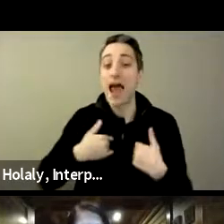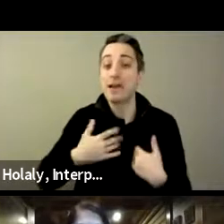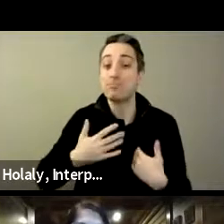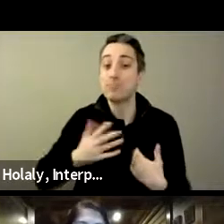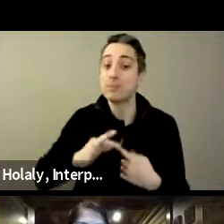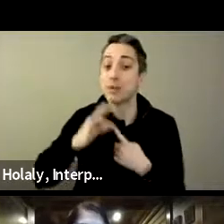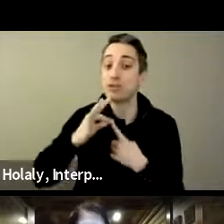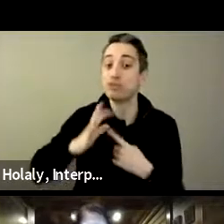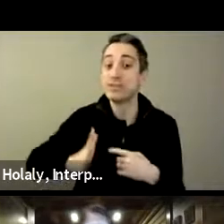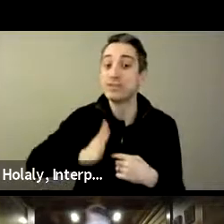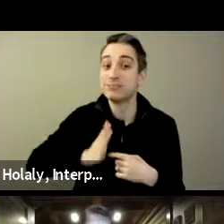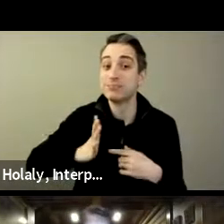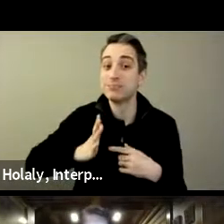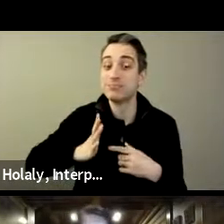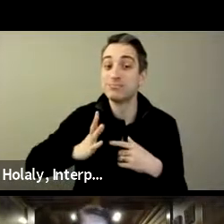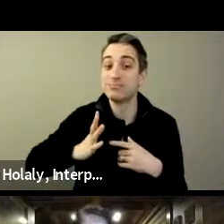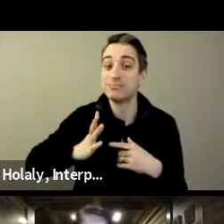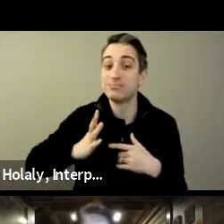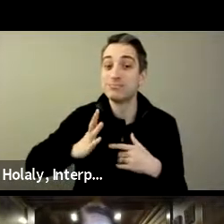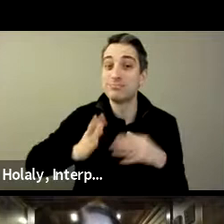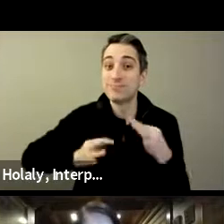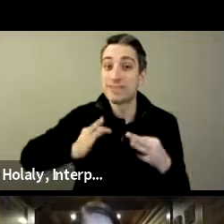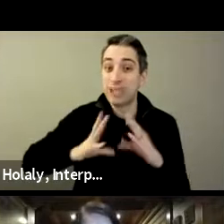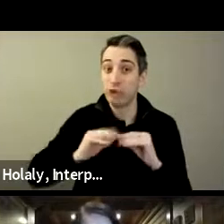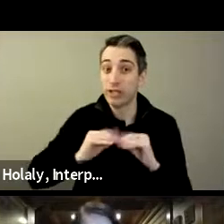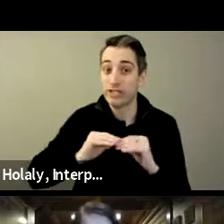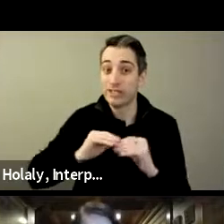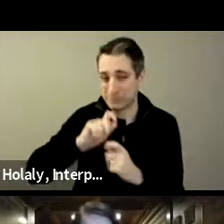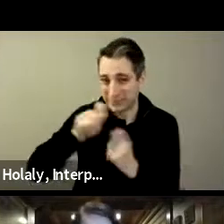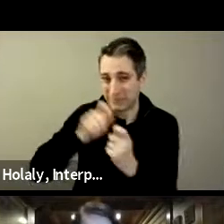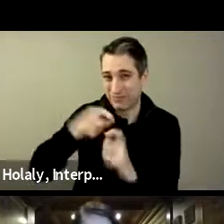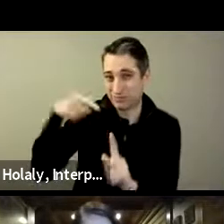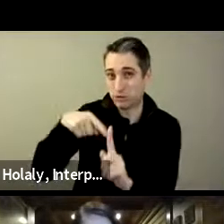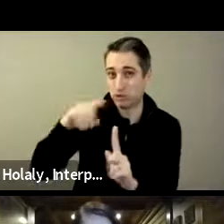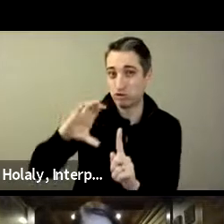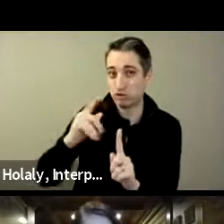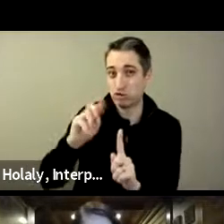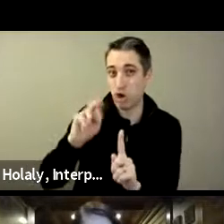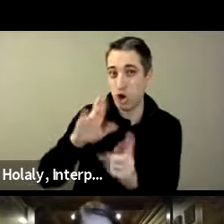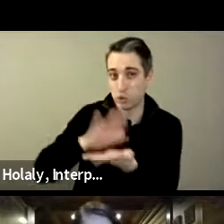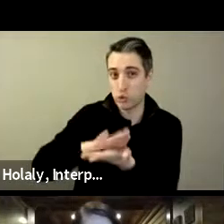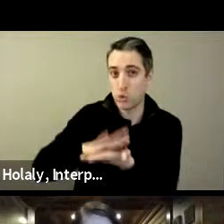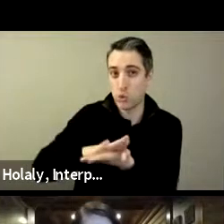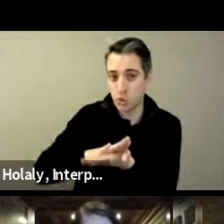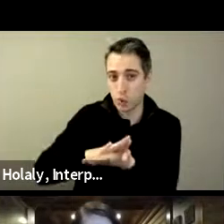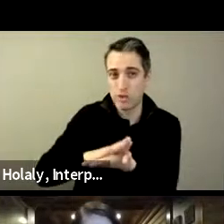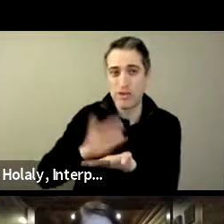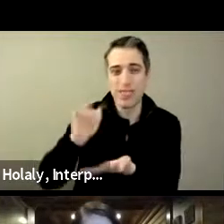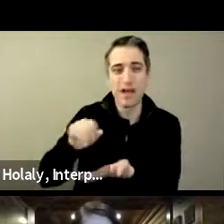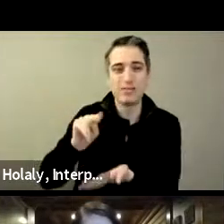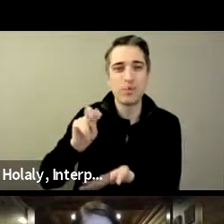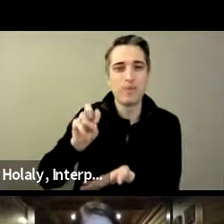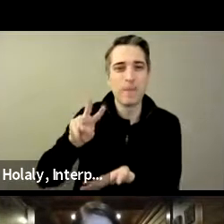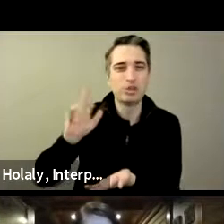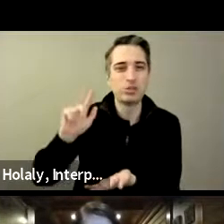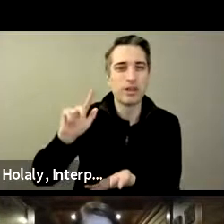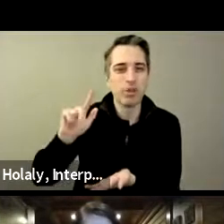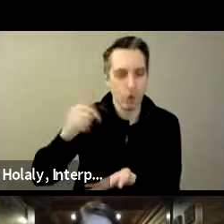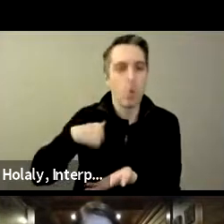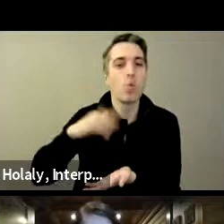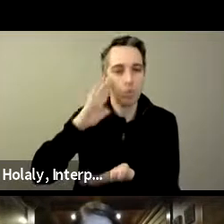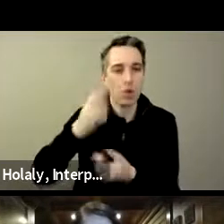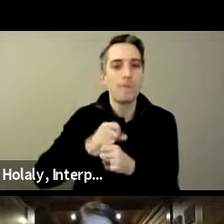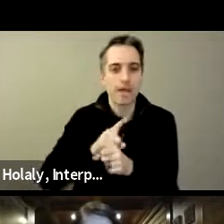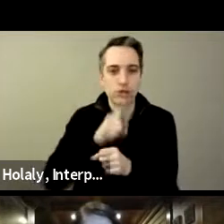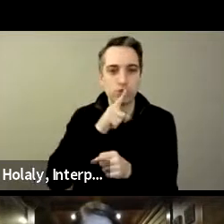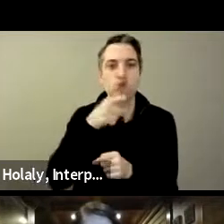special meeting specifically on charter schools and about giving them an opportunity to speak. That was on November 23rd. We'll make sure that you are able